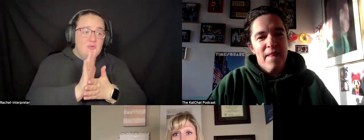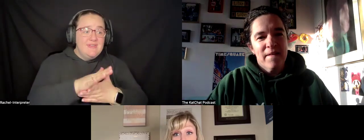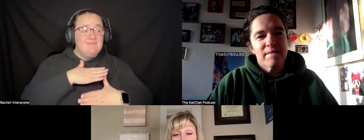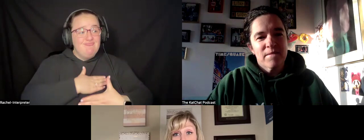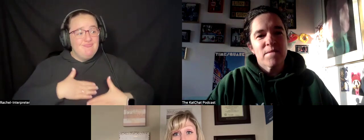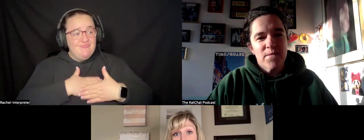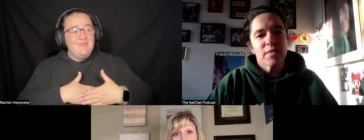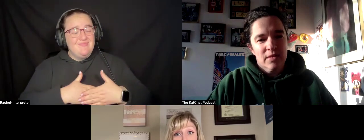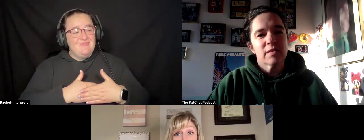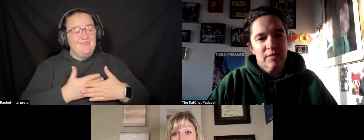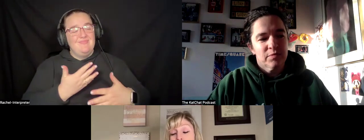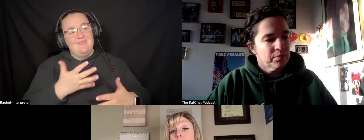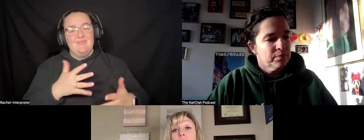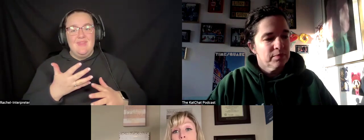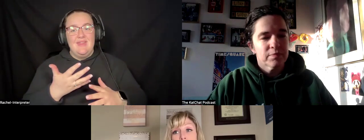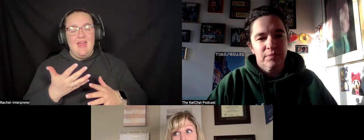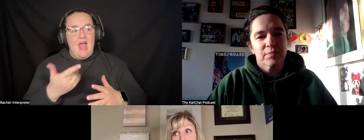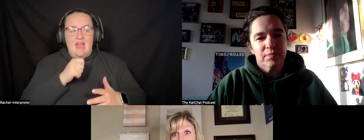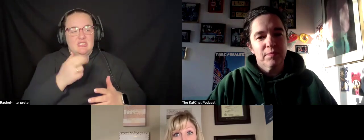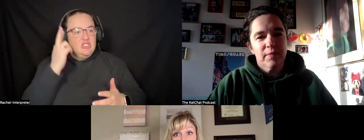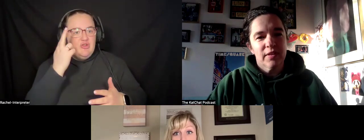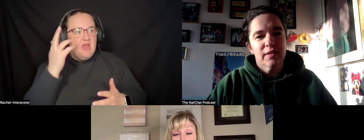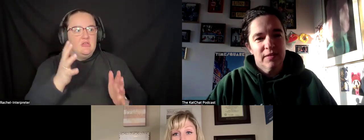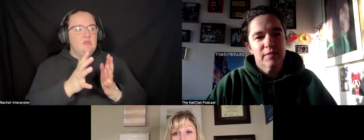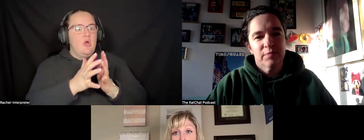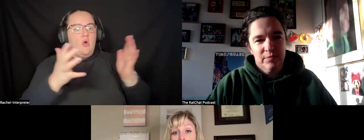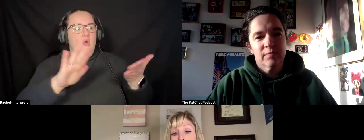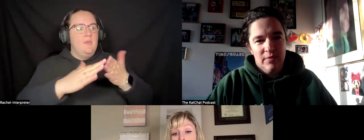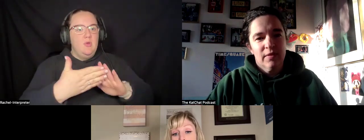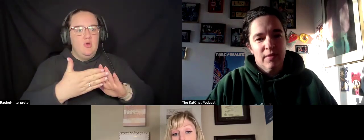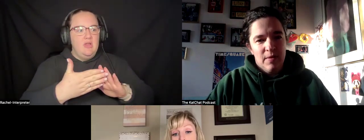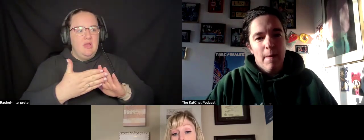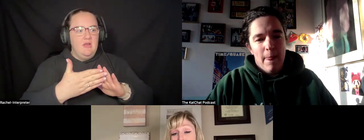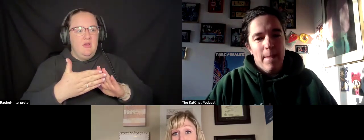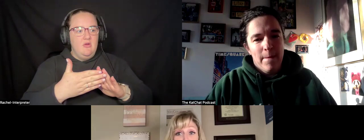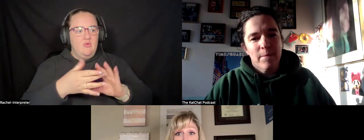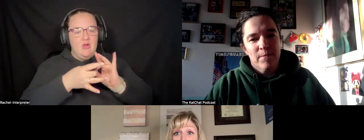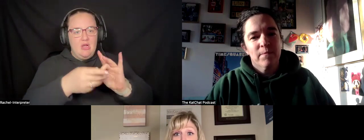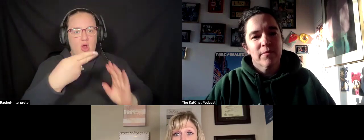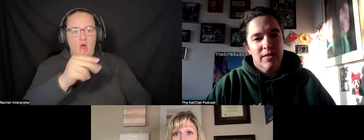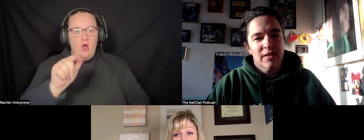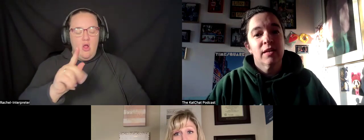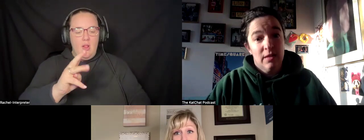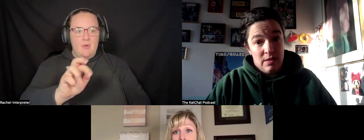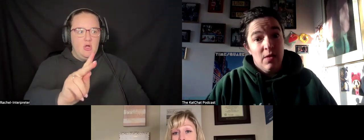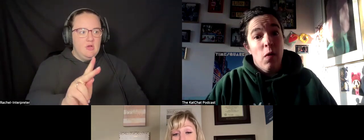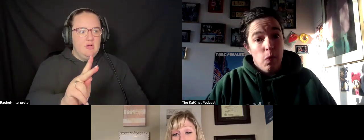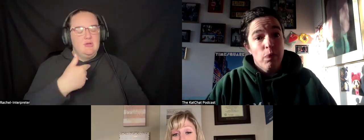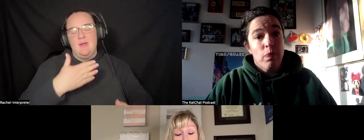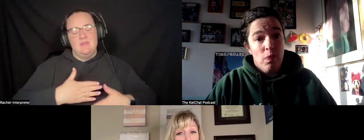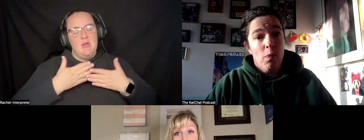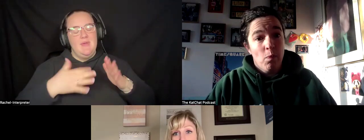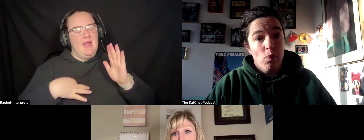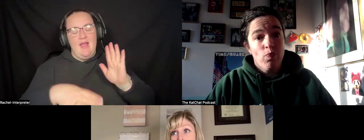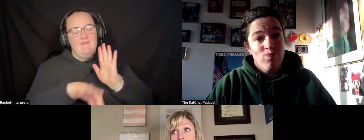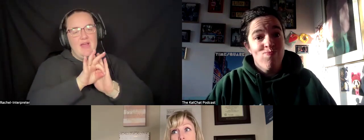paid a little attention to like I just didn't realize there was a whole community behind it. And I'm so glad that I found it since then.